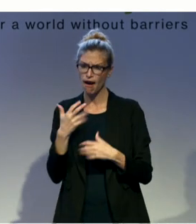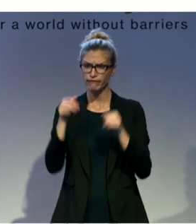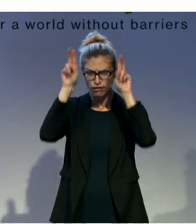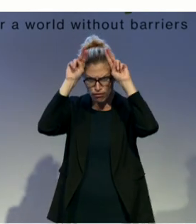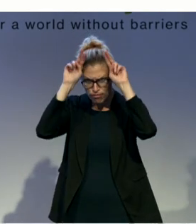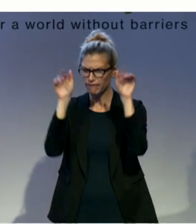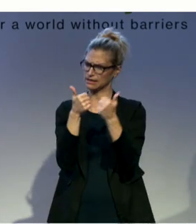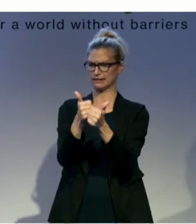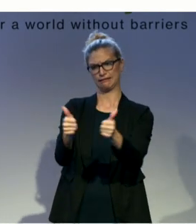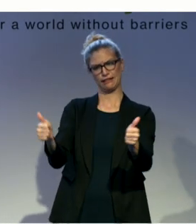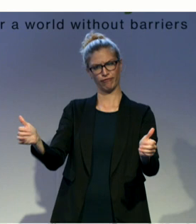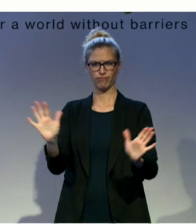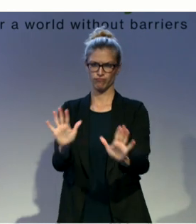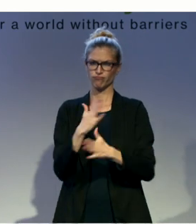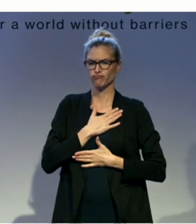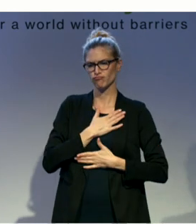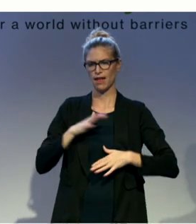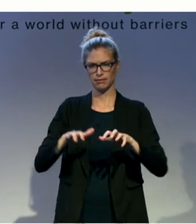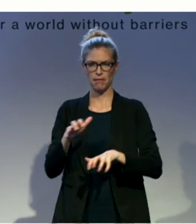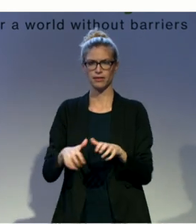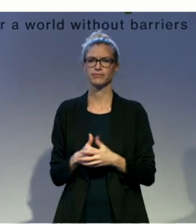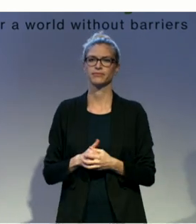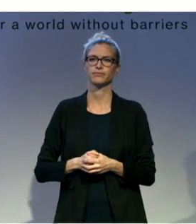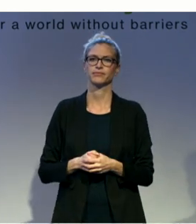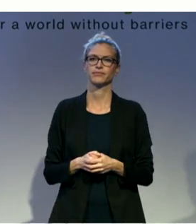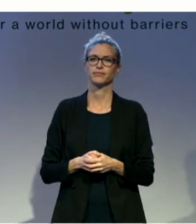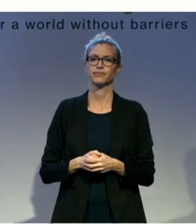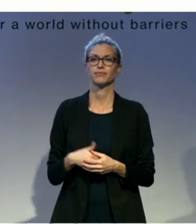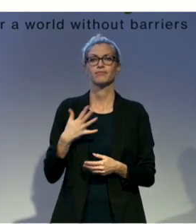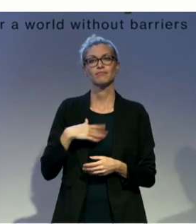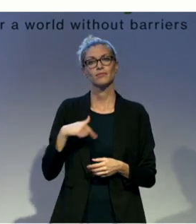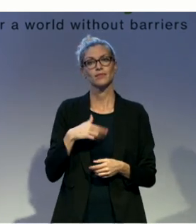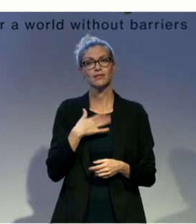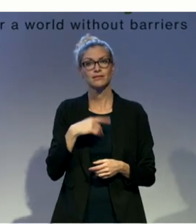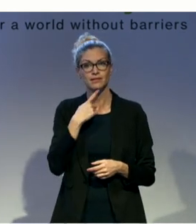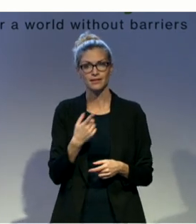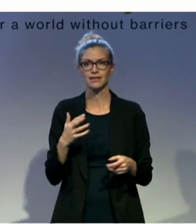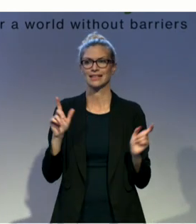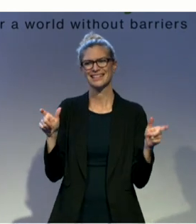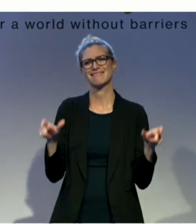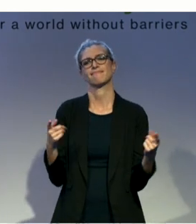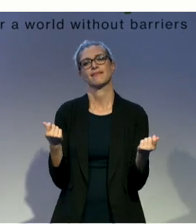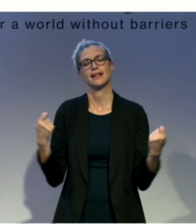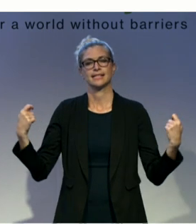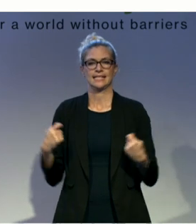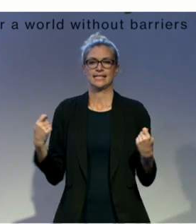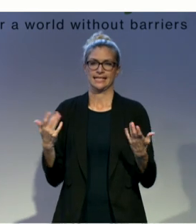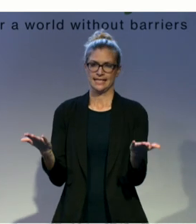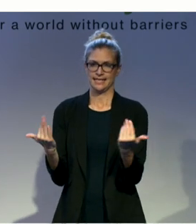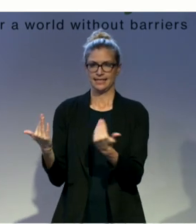We are striving to further expand project activities, keeping in mind the needs of potential users, as well